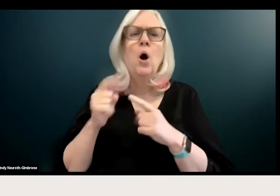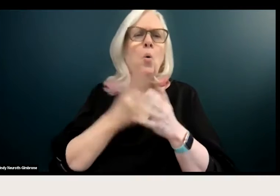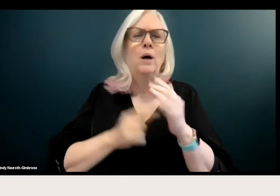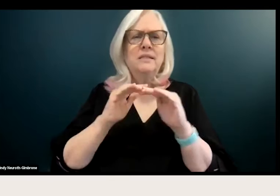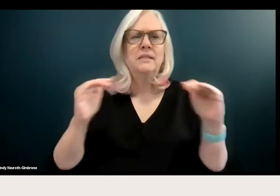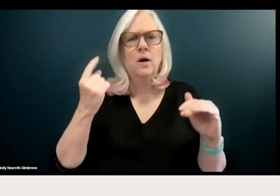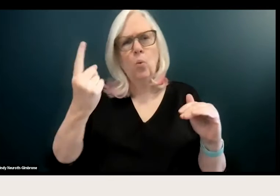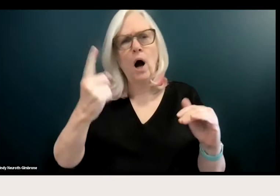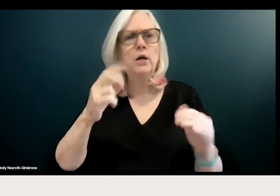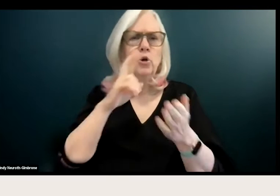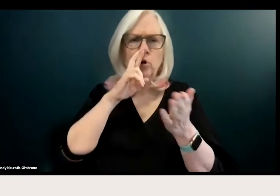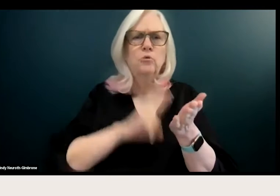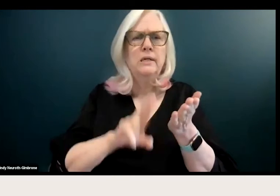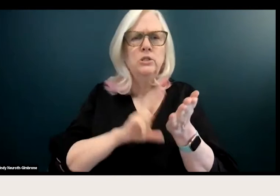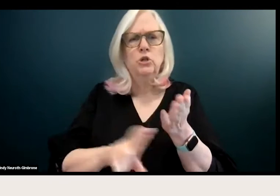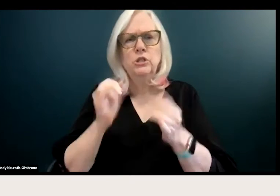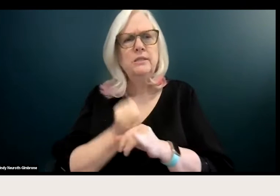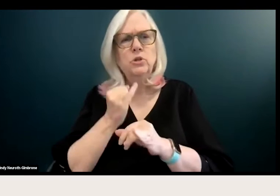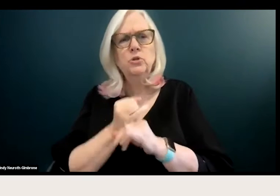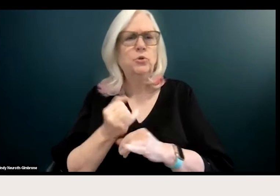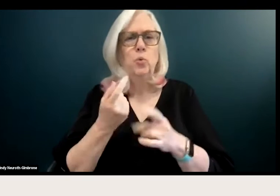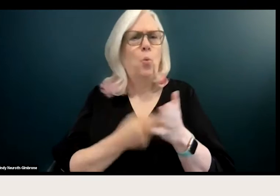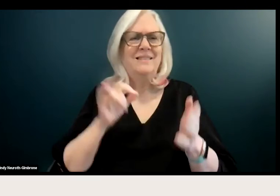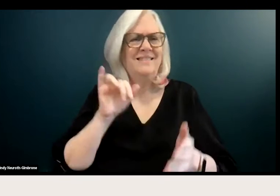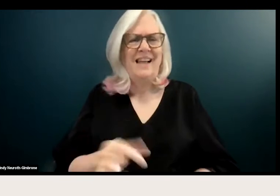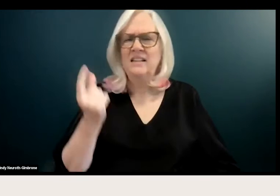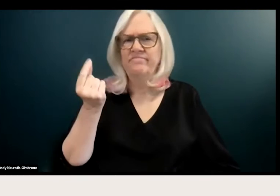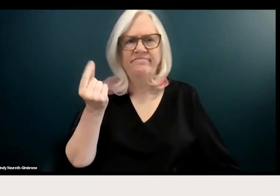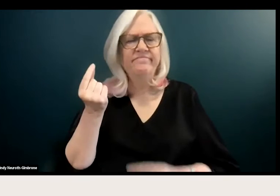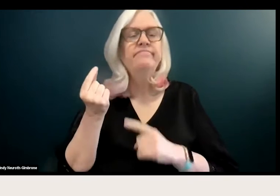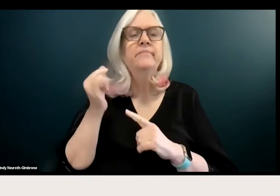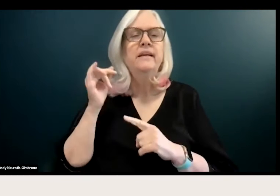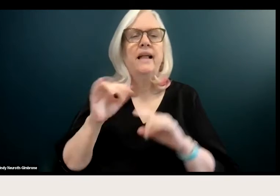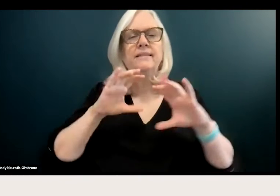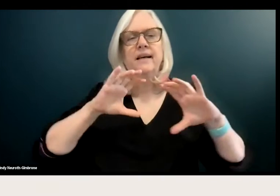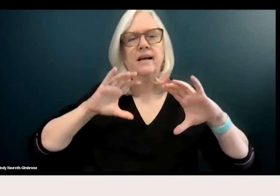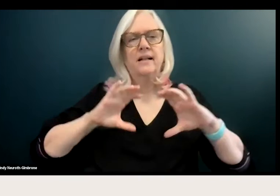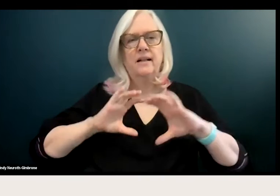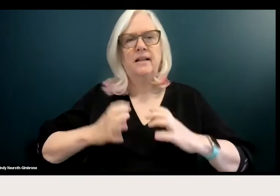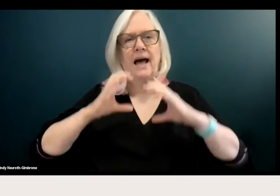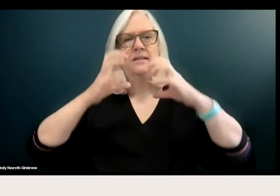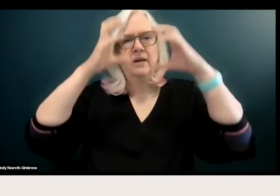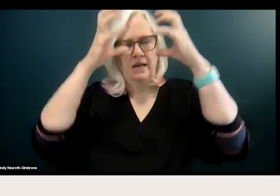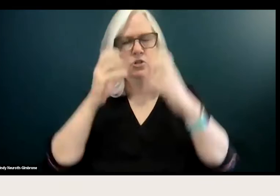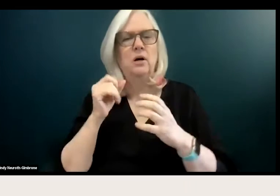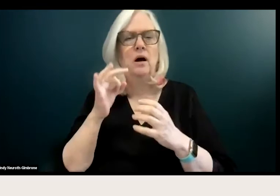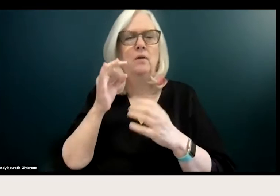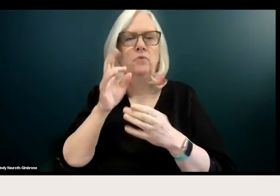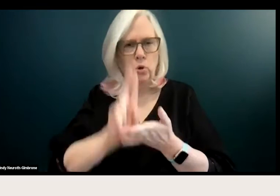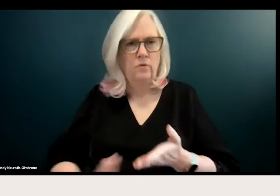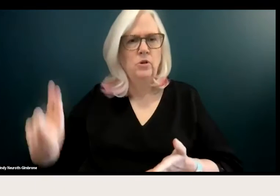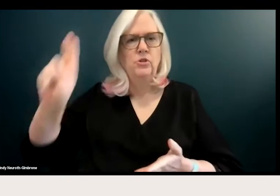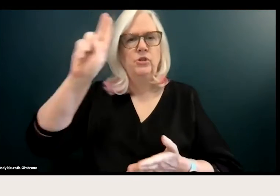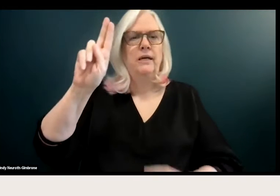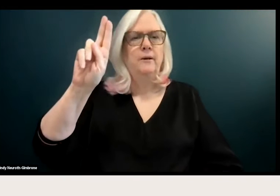then? So a tier 1 research institute is a classification of university,